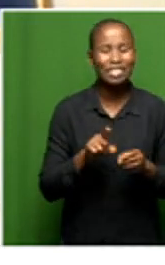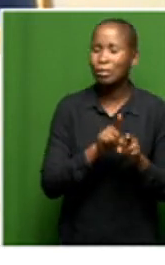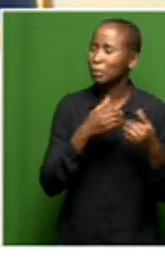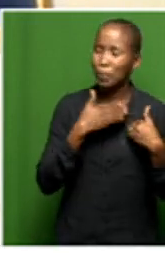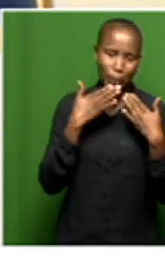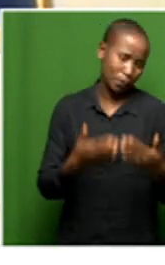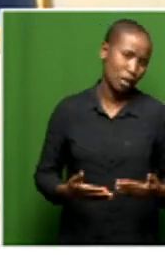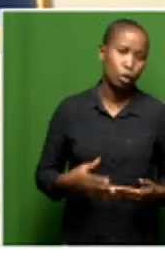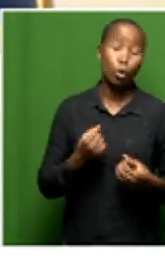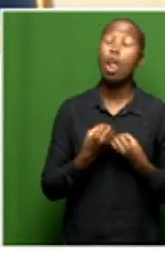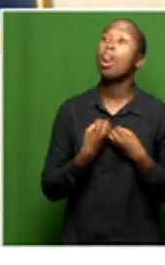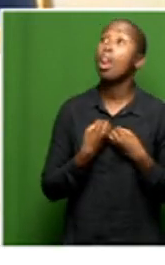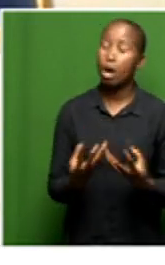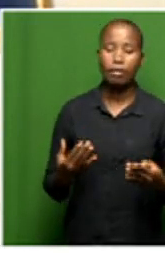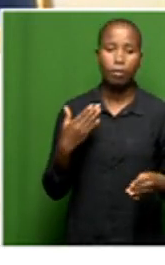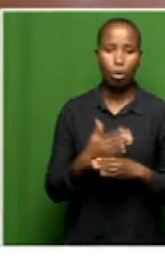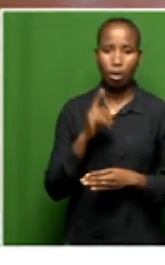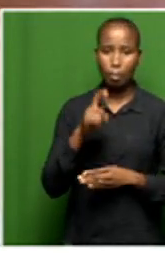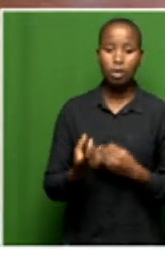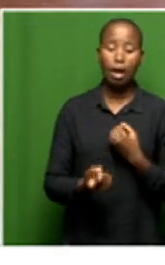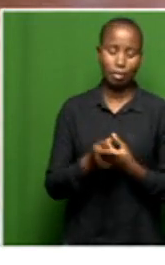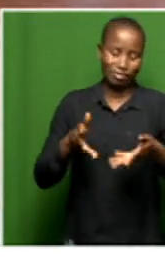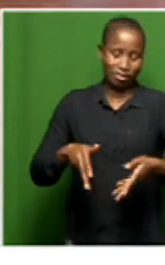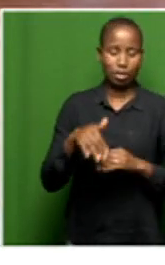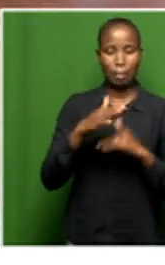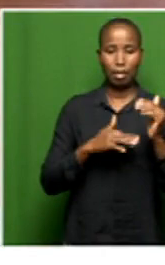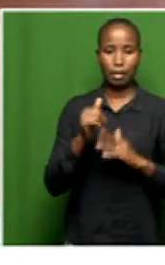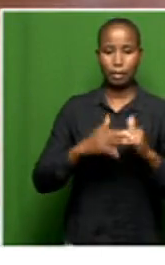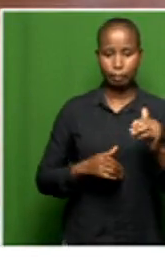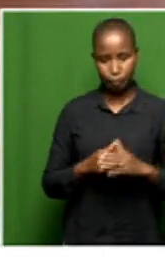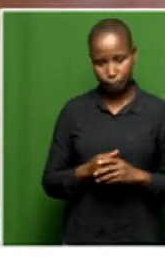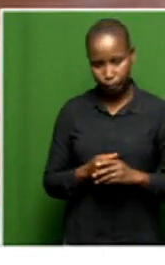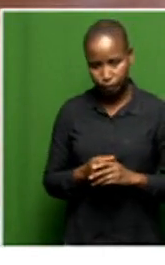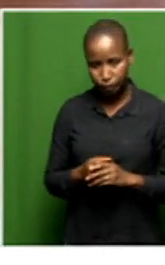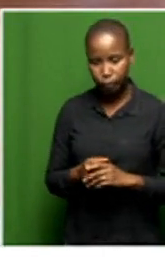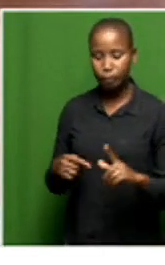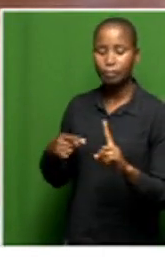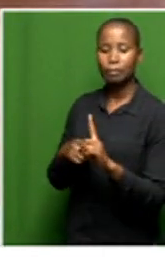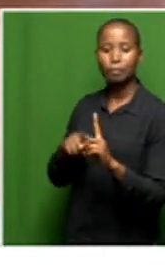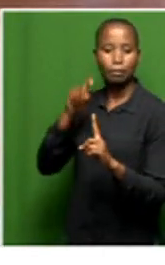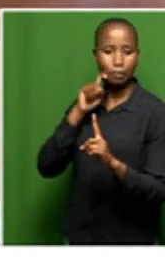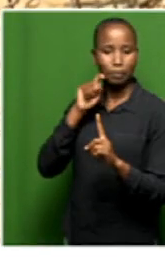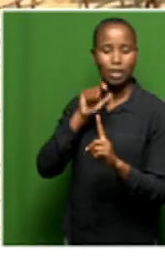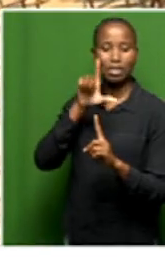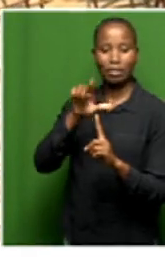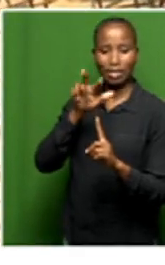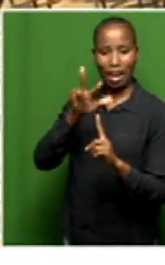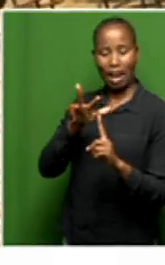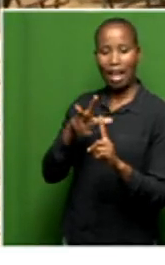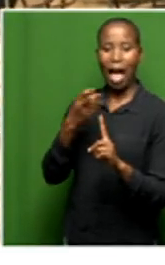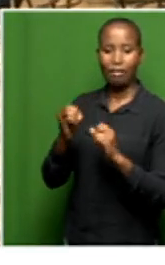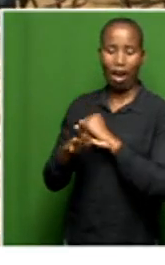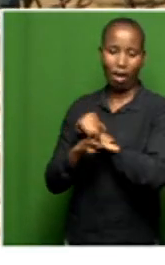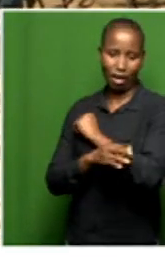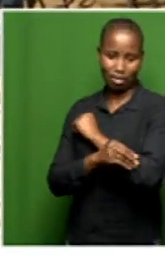a lot of work that needed to be done on the building. Wilfred Pule is a 78-year-old prostate cancer survivor. He lives alone